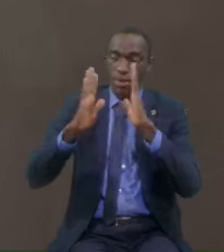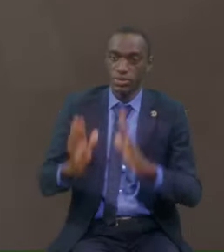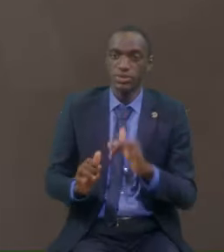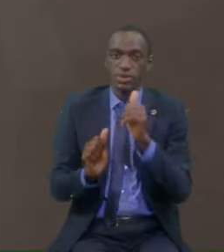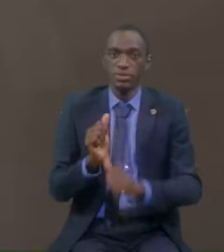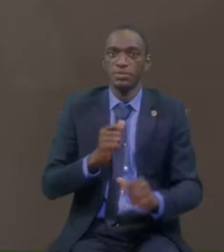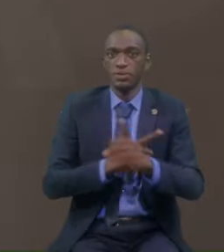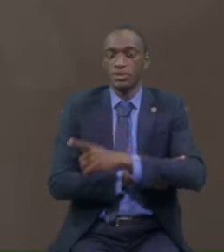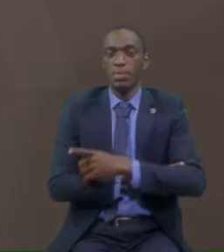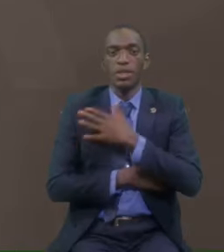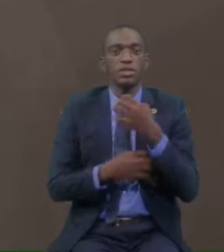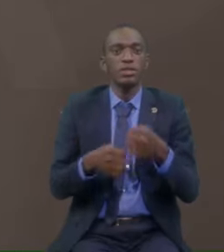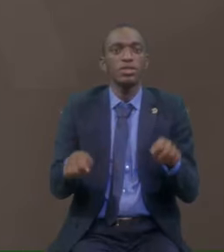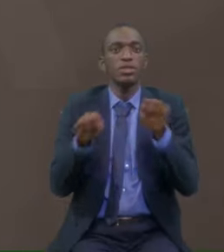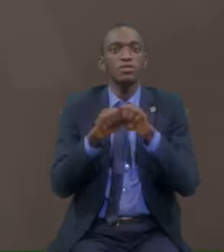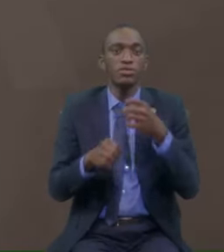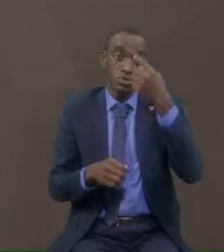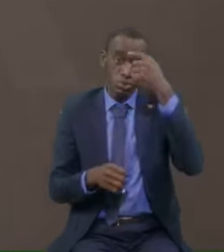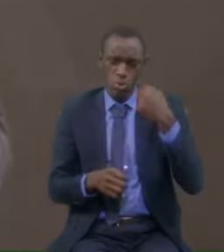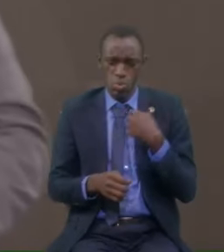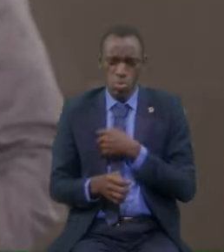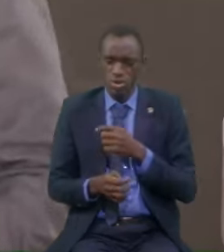we swept it yesterday,